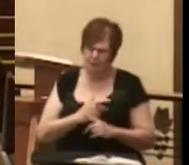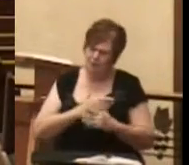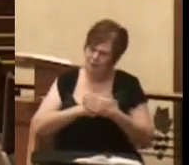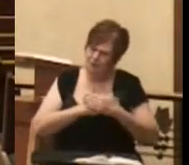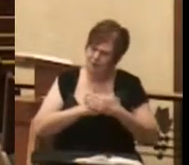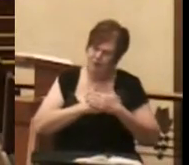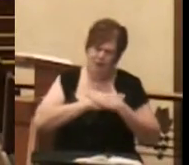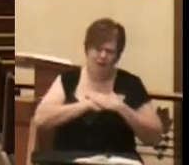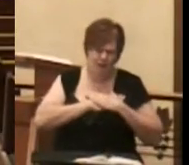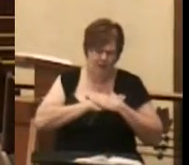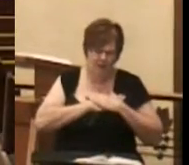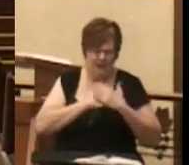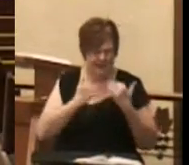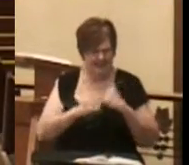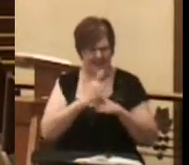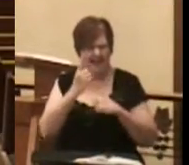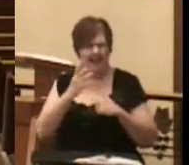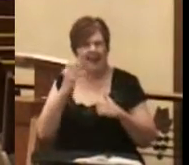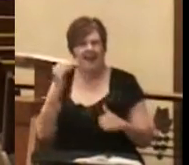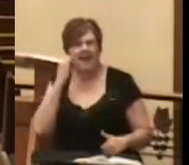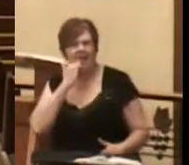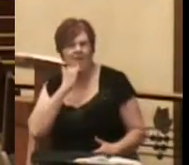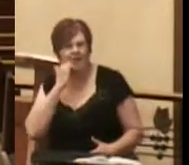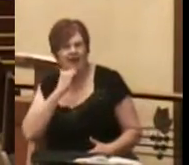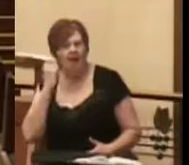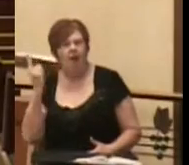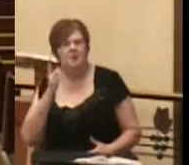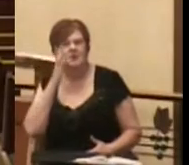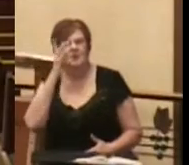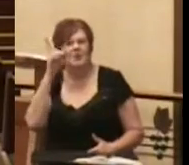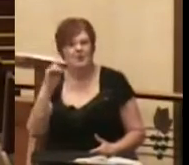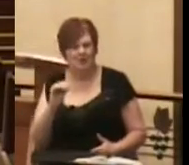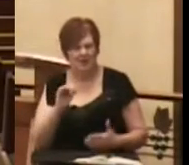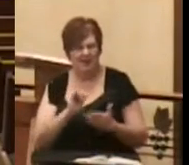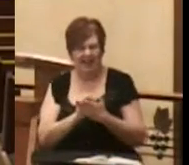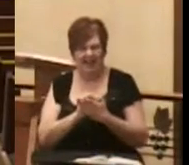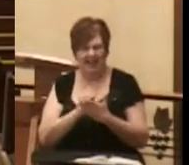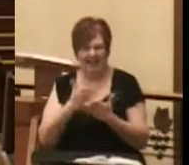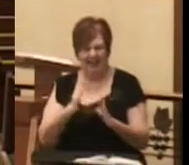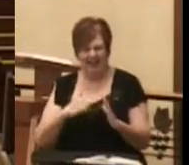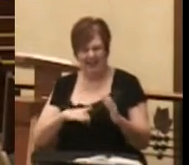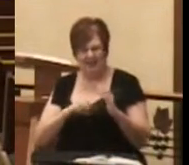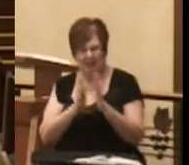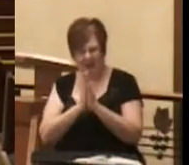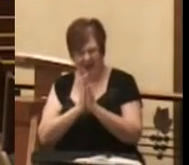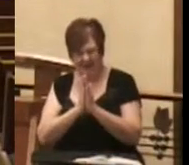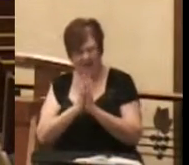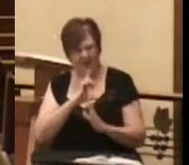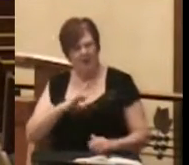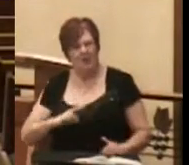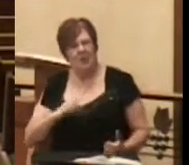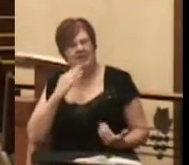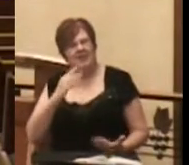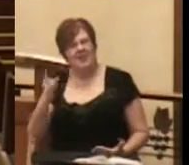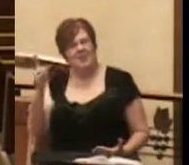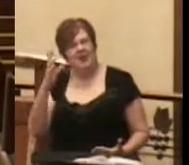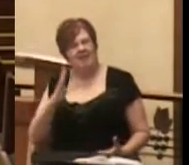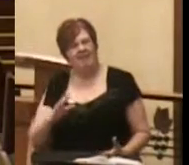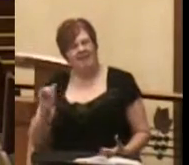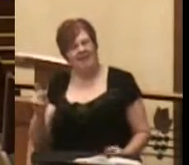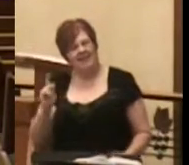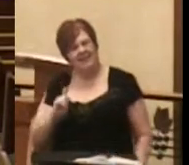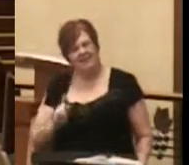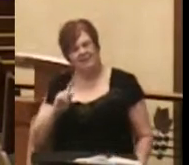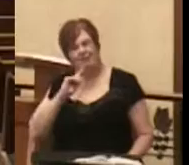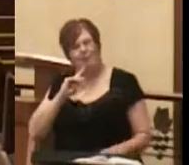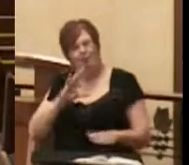closely today and every day and will always do this. So let us pray. Lord, we thank you that you are a God who gives promises and that